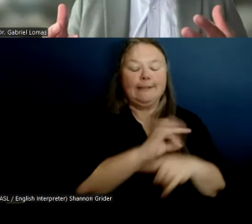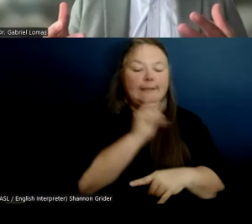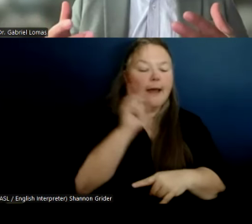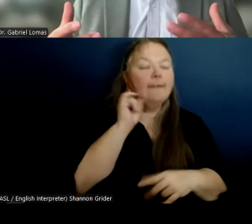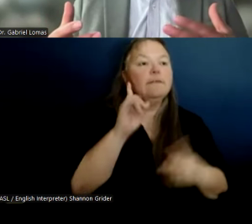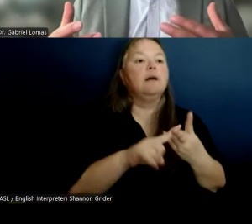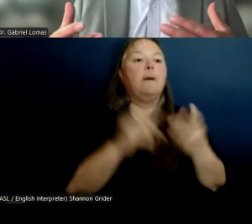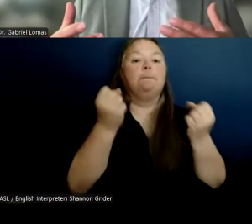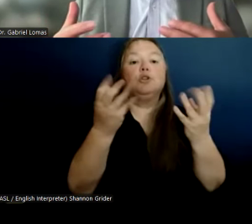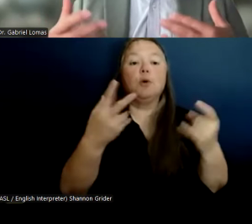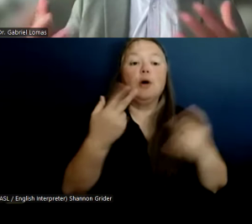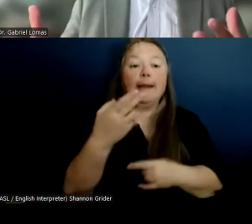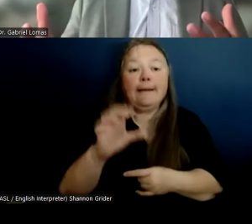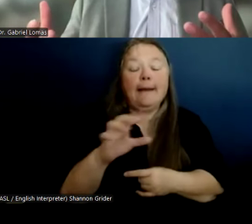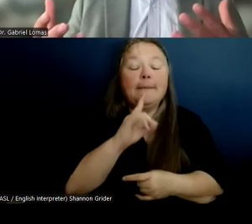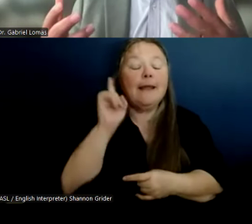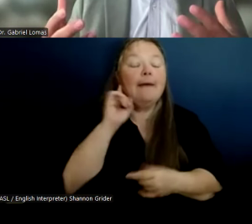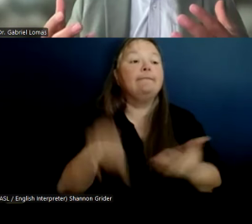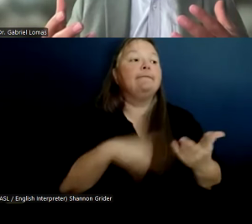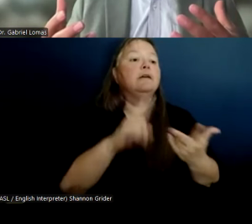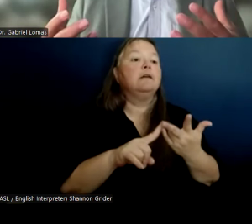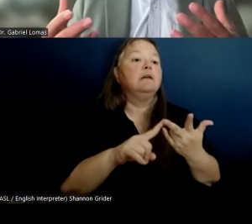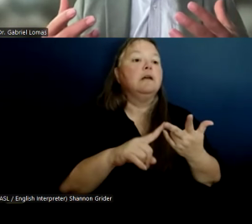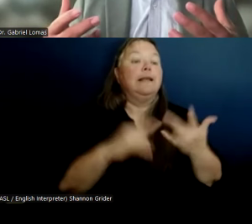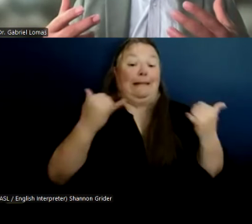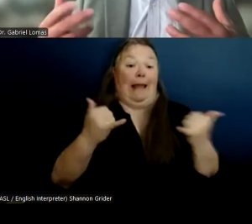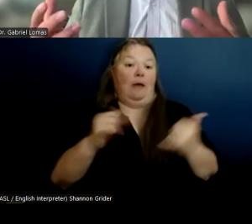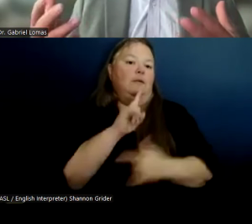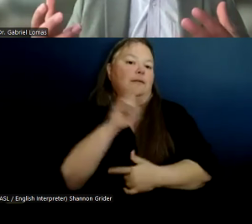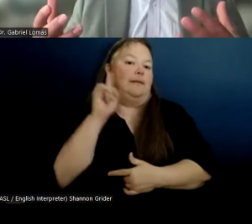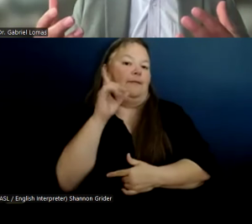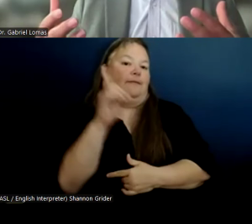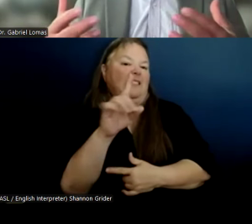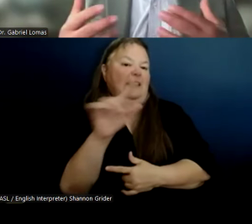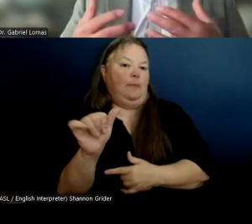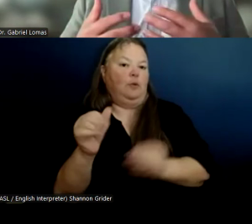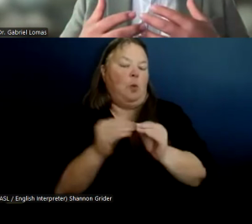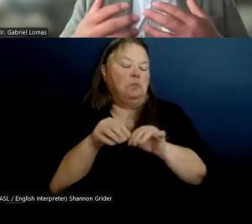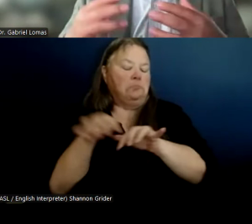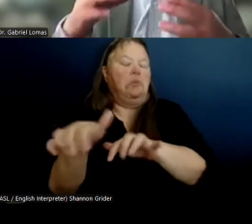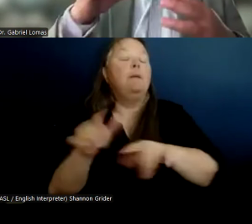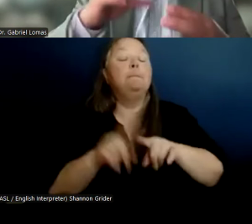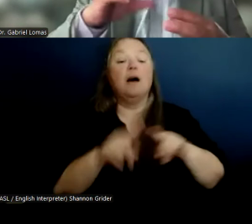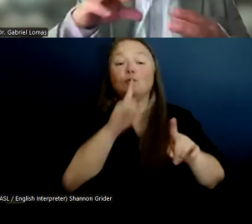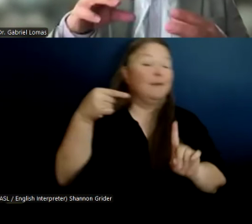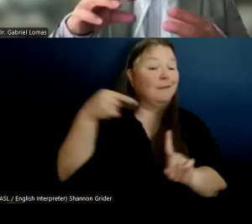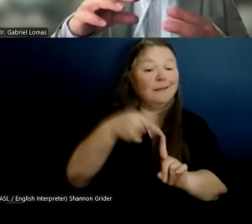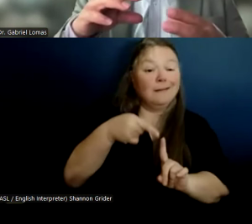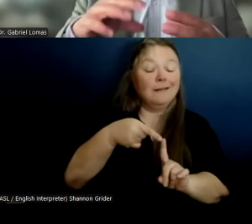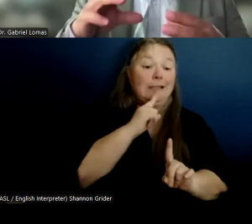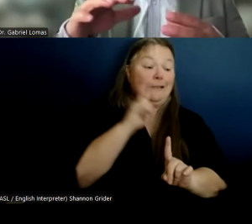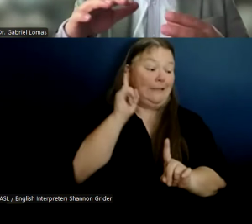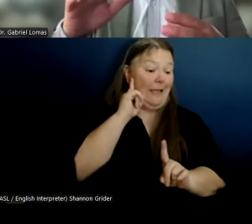deaf, sometimes deaf disabled. That seems to be taking root, but really at the core, what's happening a lot is that when deaf kids are